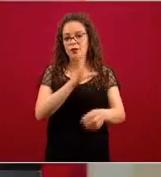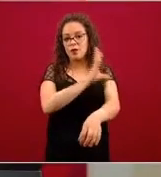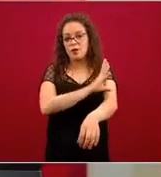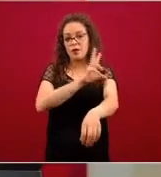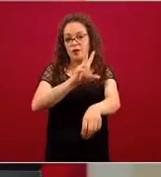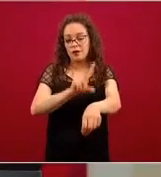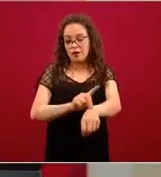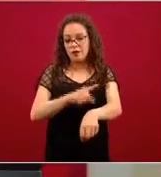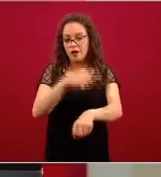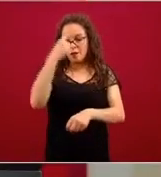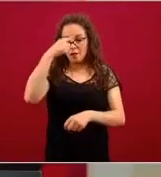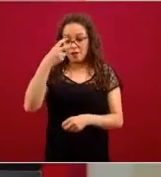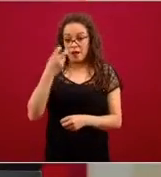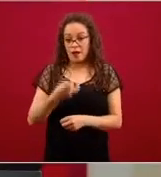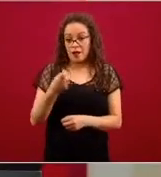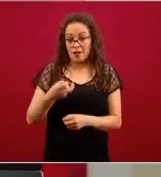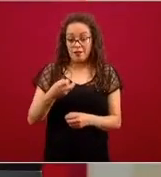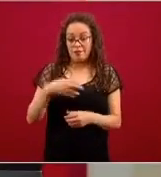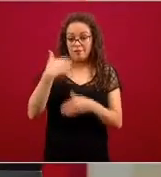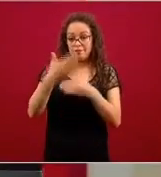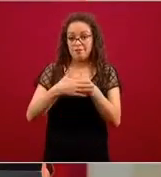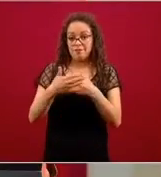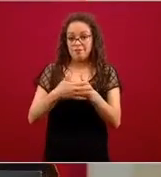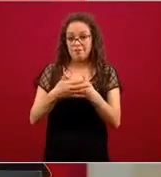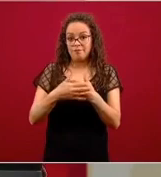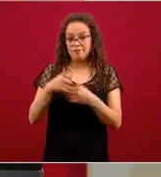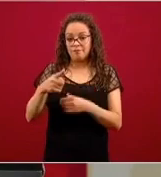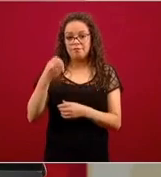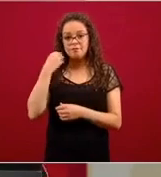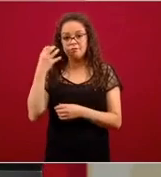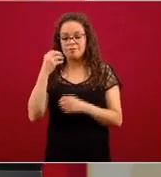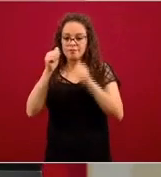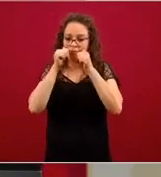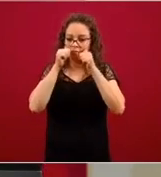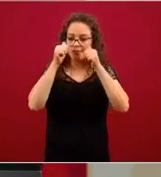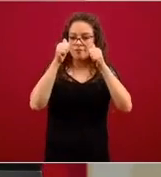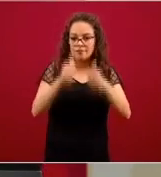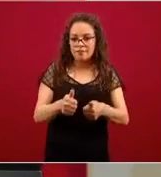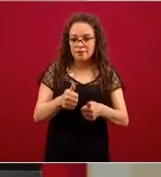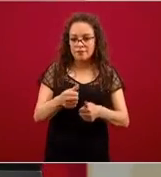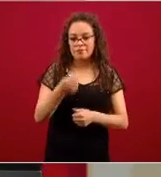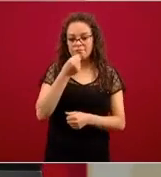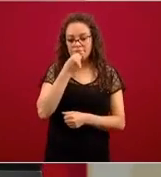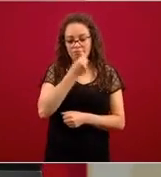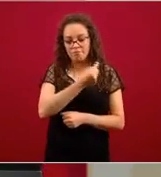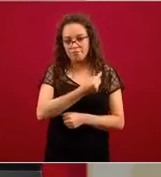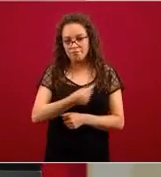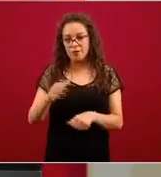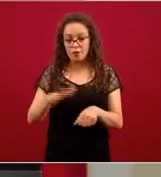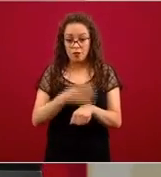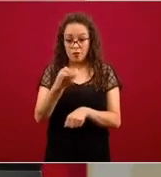us for preparing this Children's Special Edition Conference.